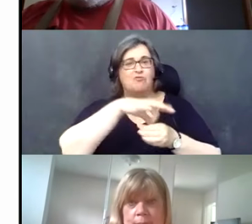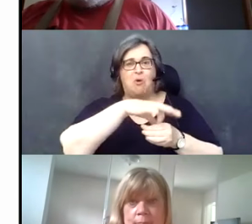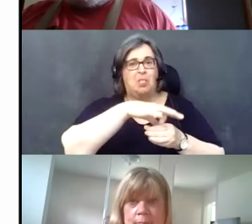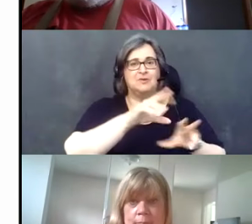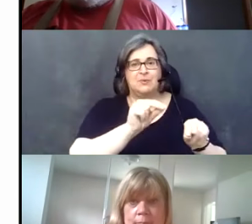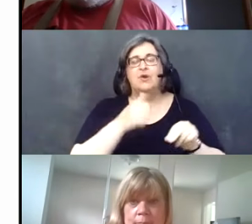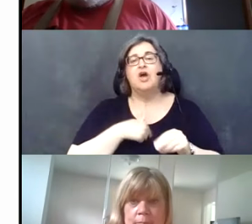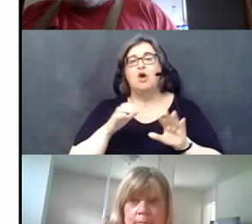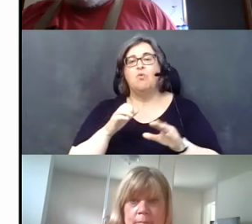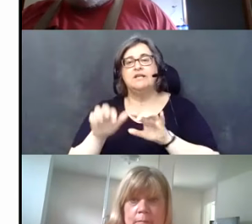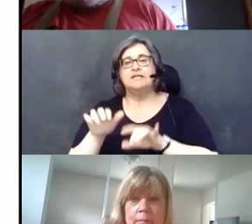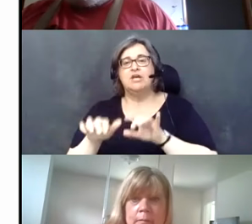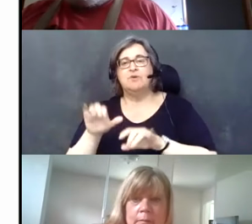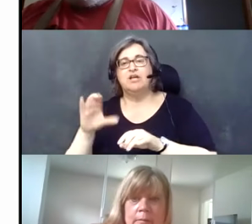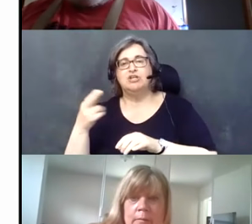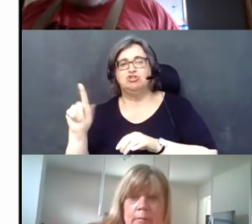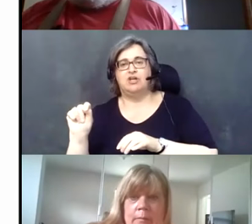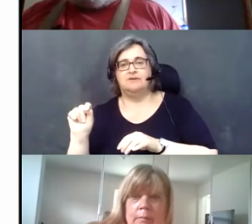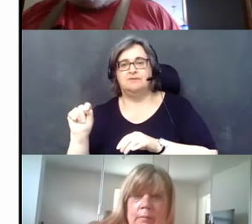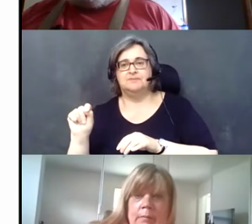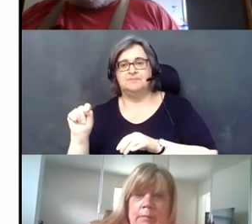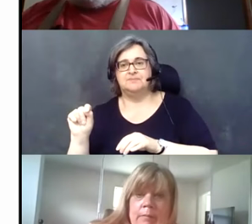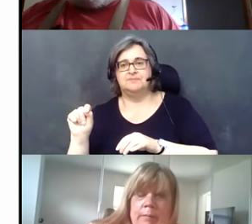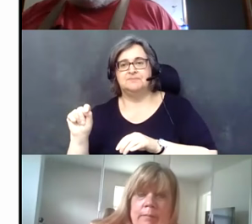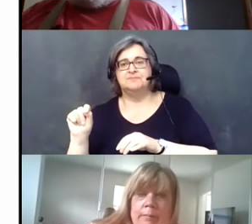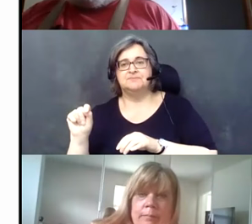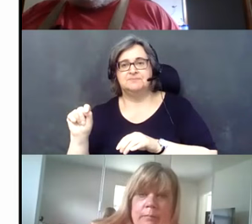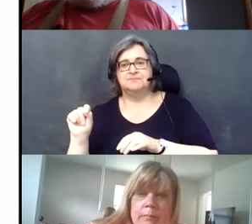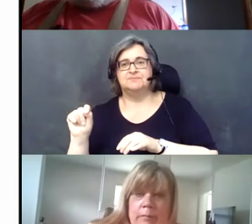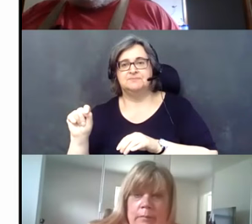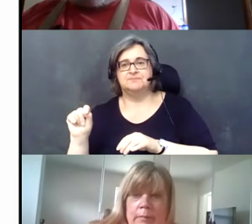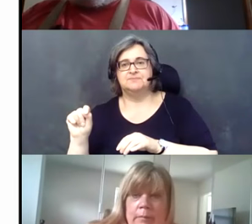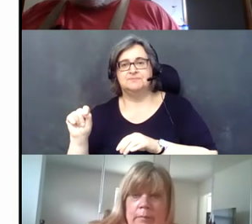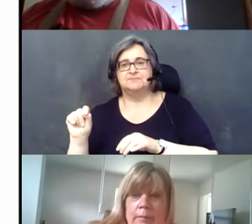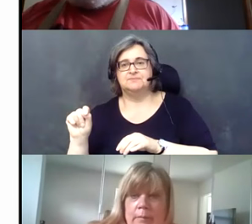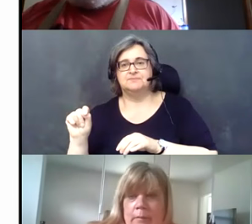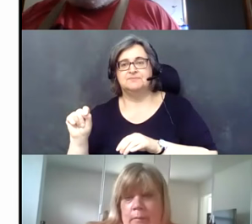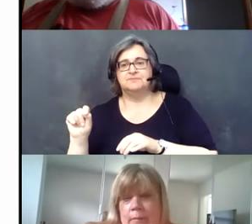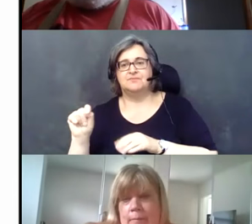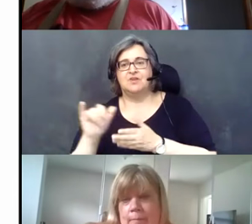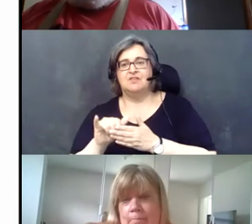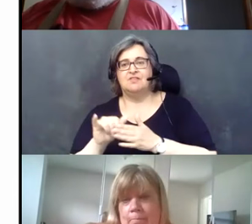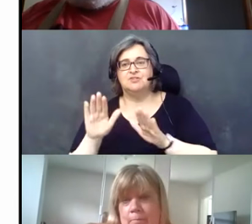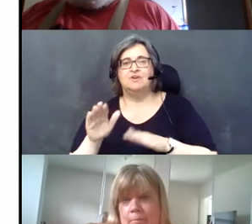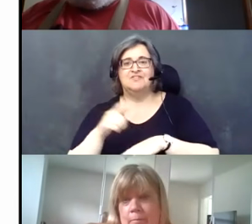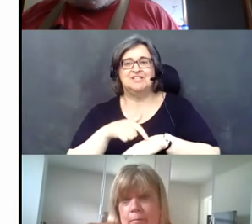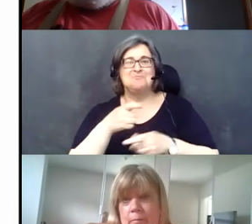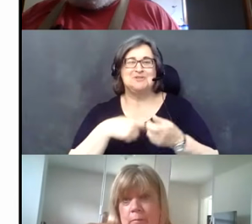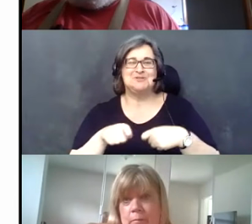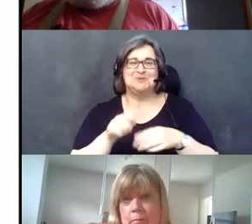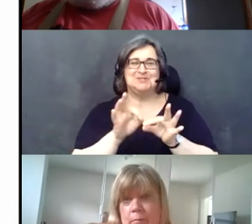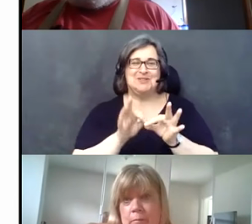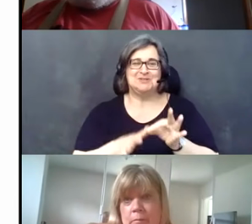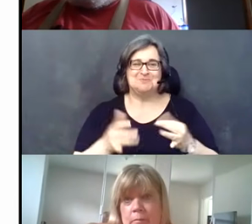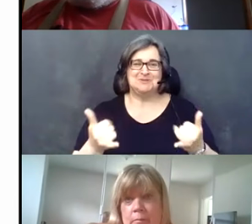all to enter it in our chat box. And this would be a lovely time to switch our ASL